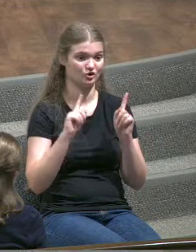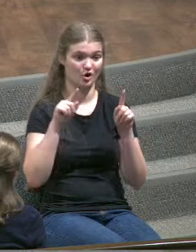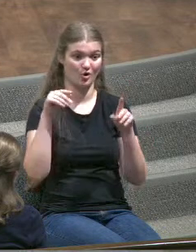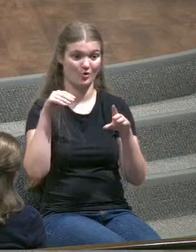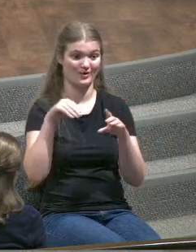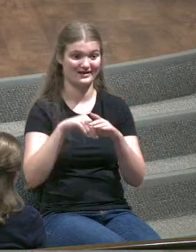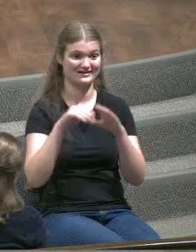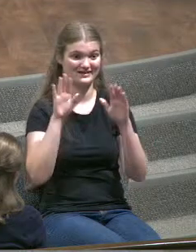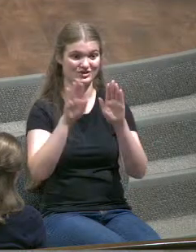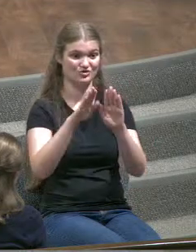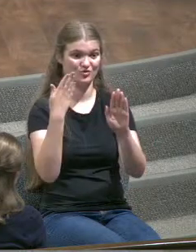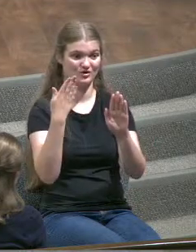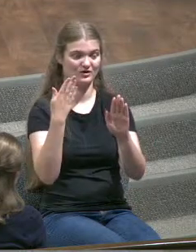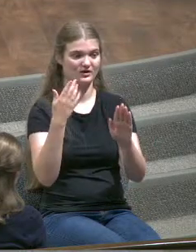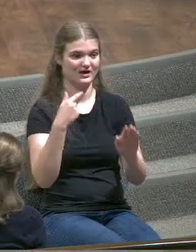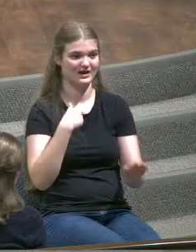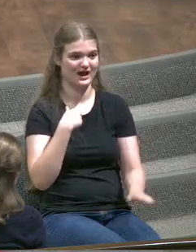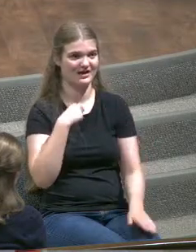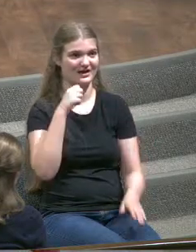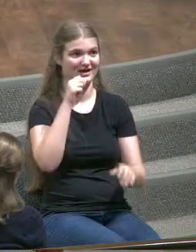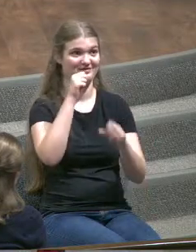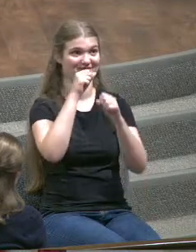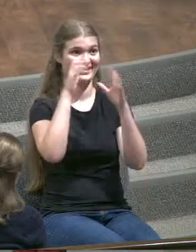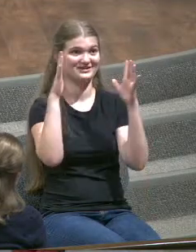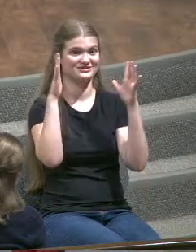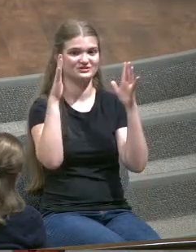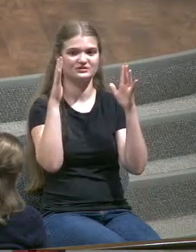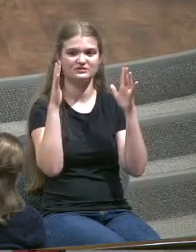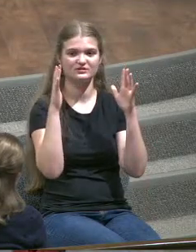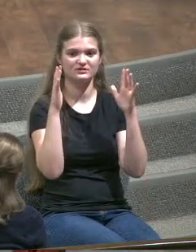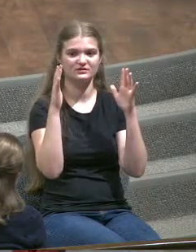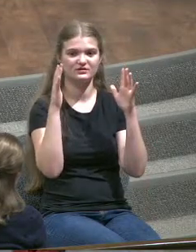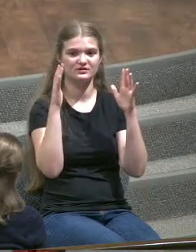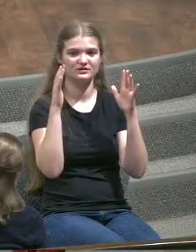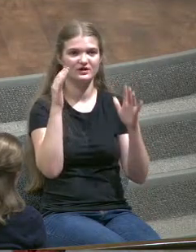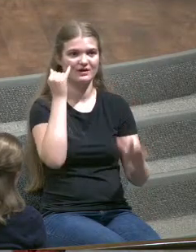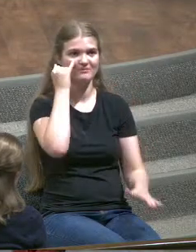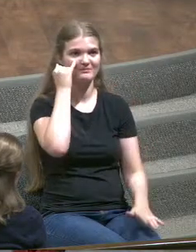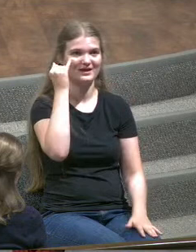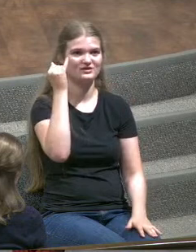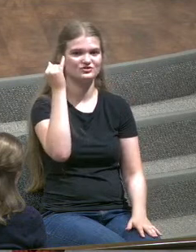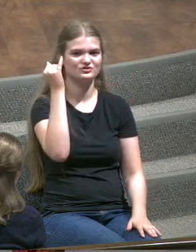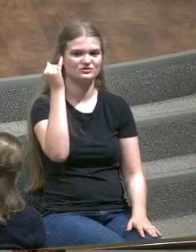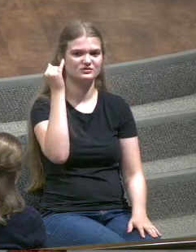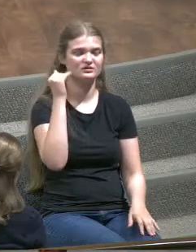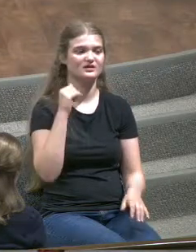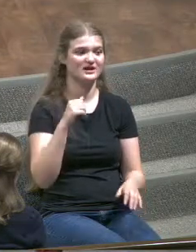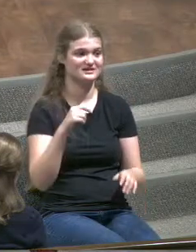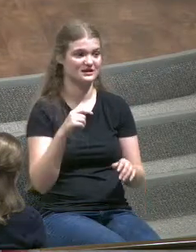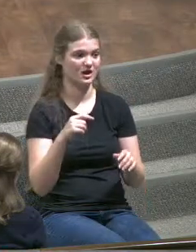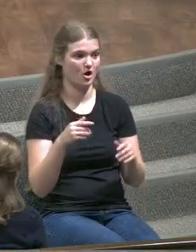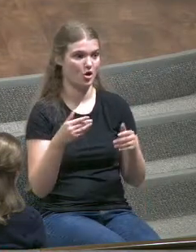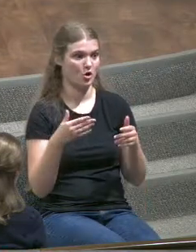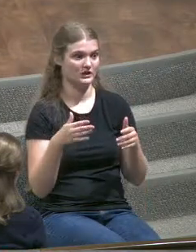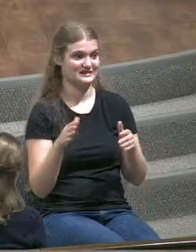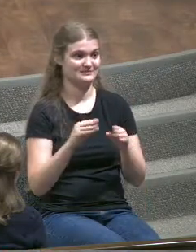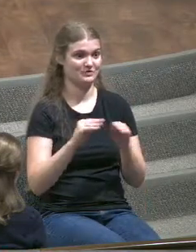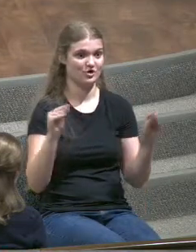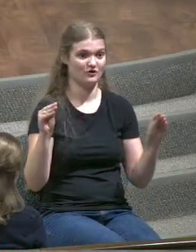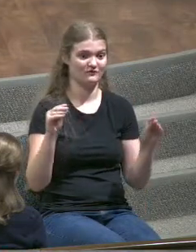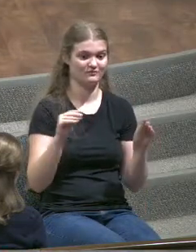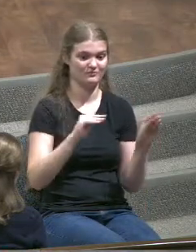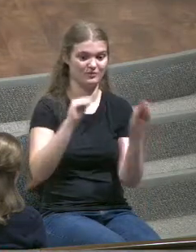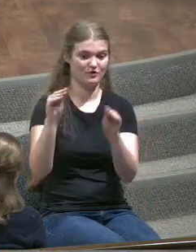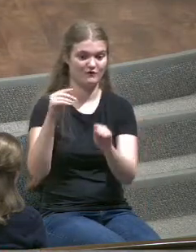And in my mind, what I'm picturing is they're like, oh, let's get out of the way for this gentleman to walk right out of here. Because they